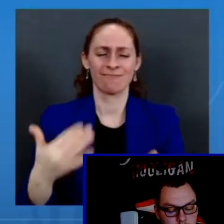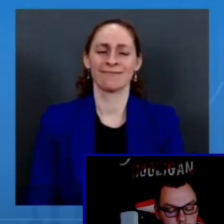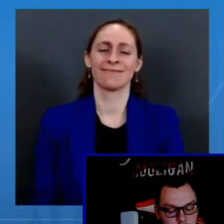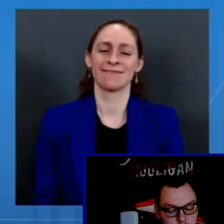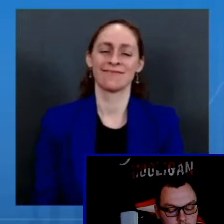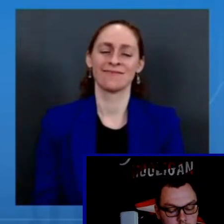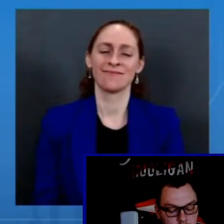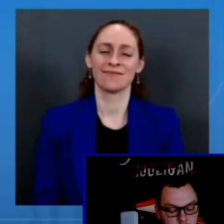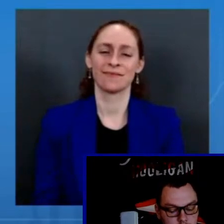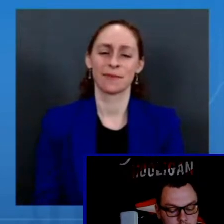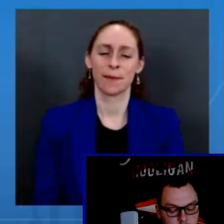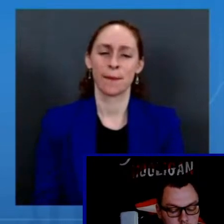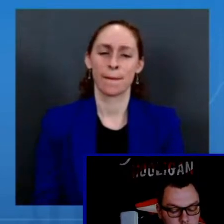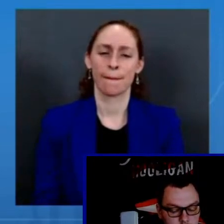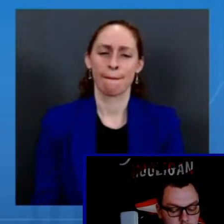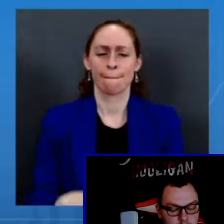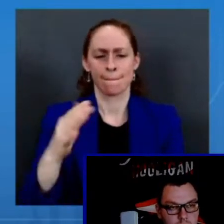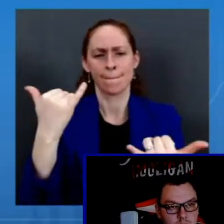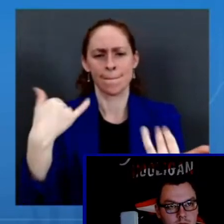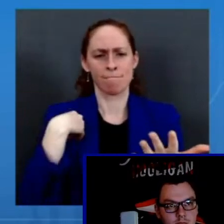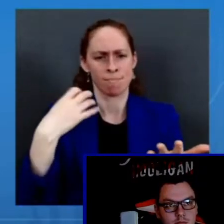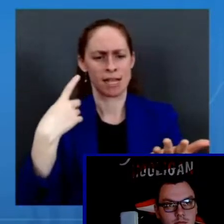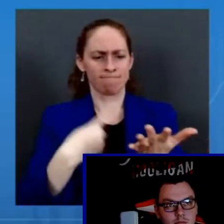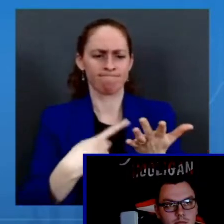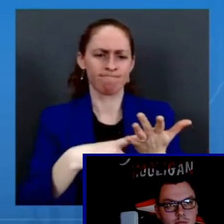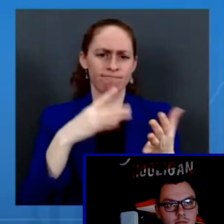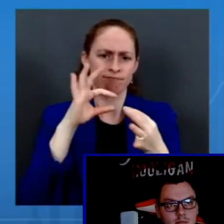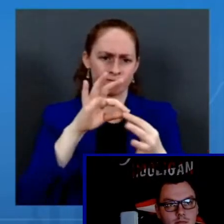with a diverse set of options to treat people.